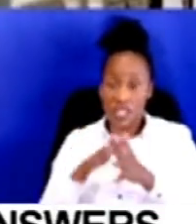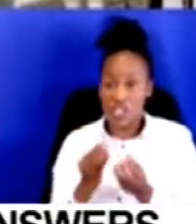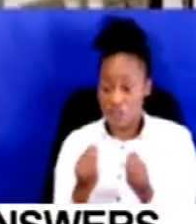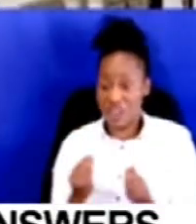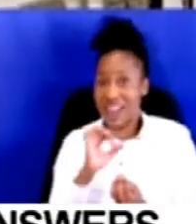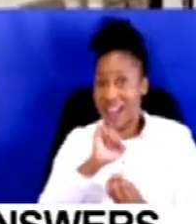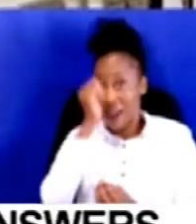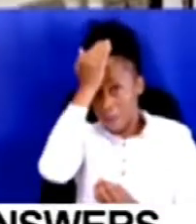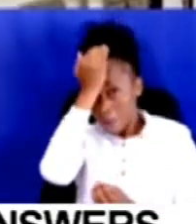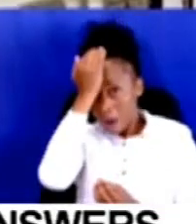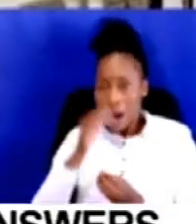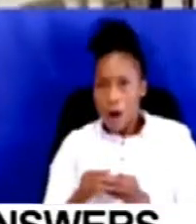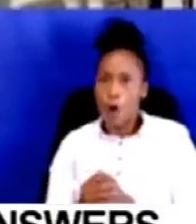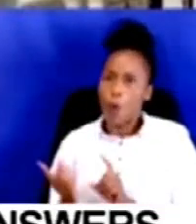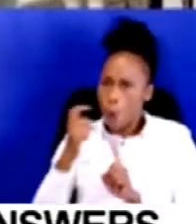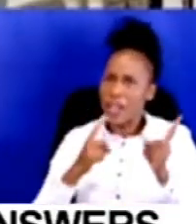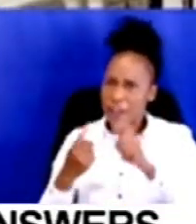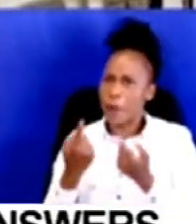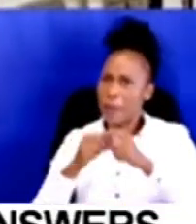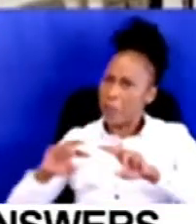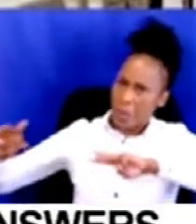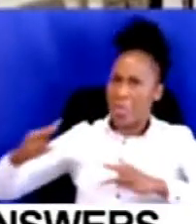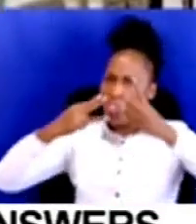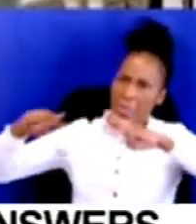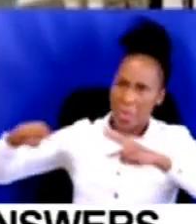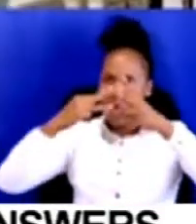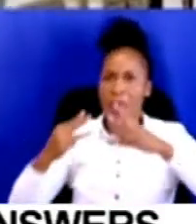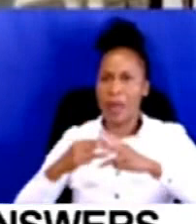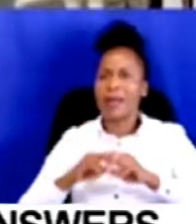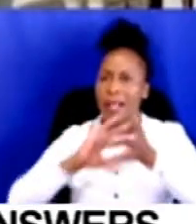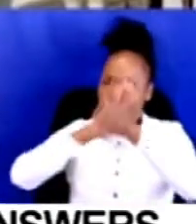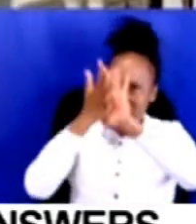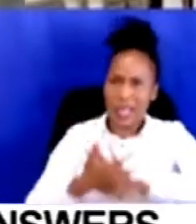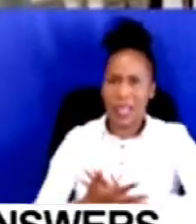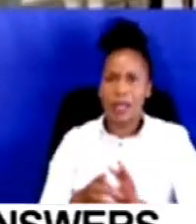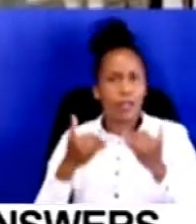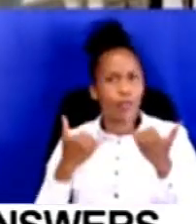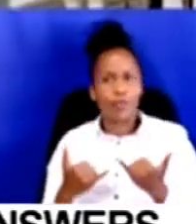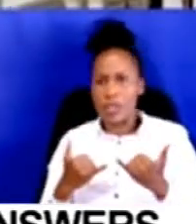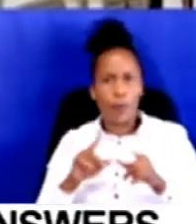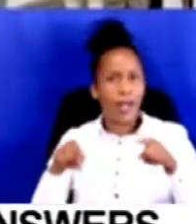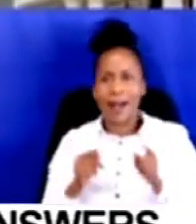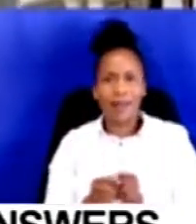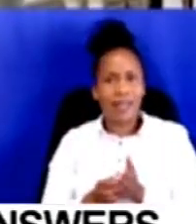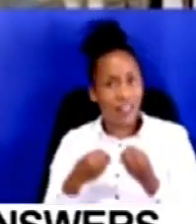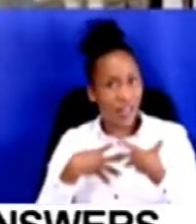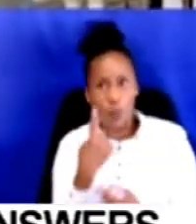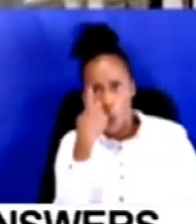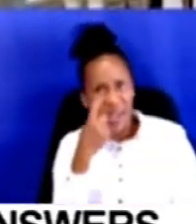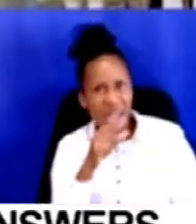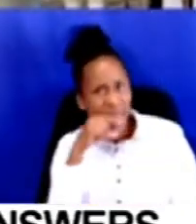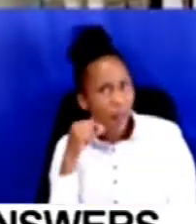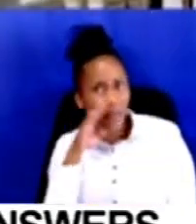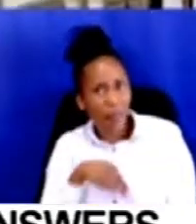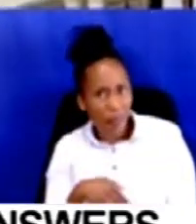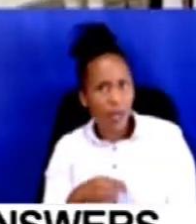this, calling for the unrest, calling for all the problems. And today, you cannot give us one name. The people of South